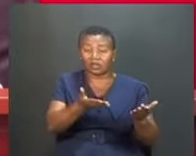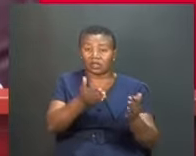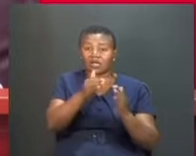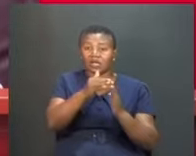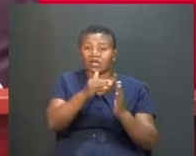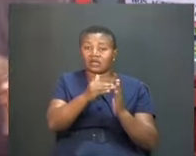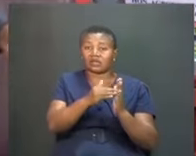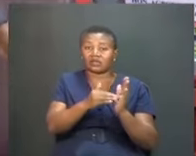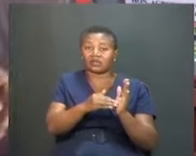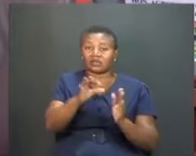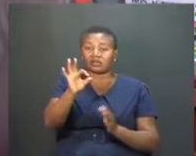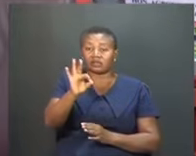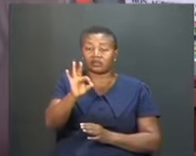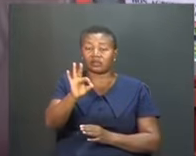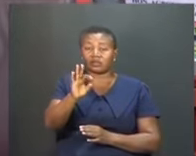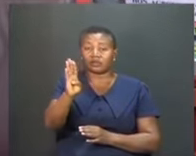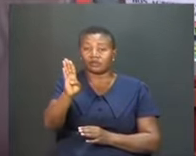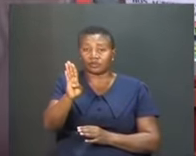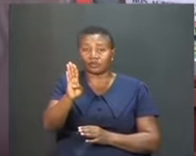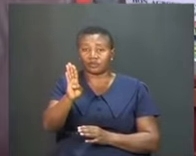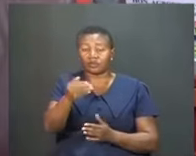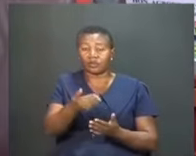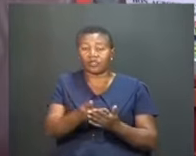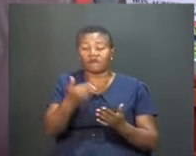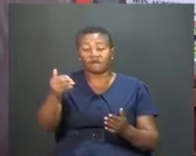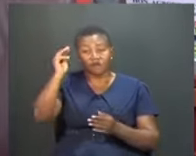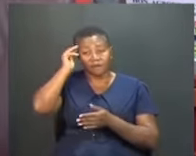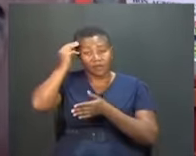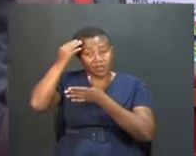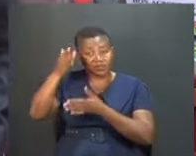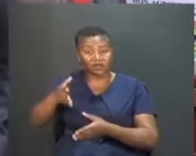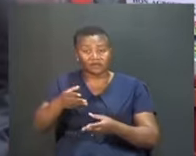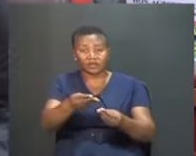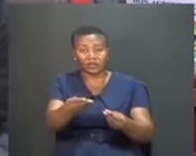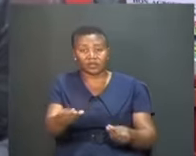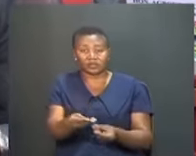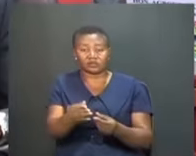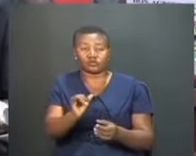9B before the Minister for Land lays his.